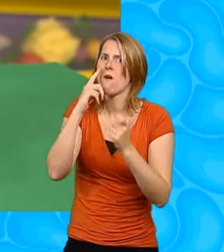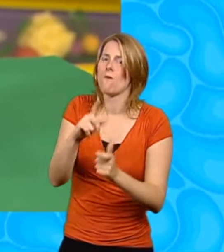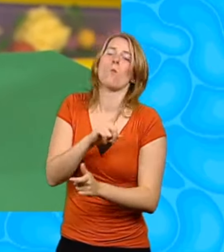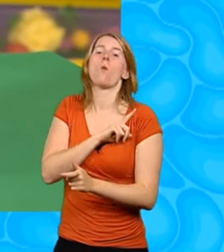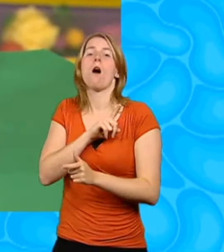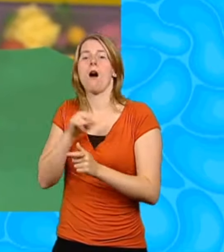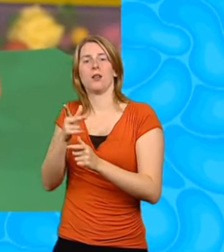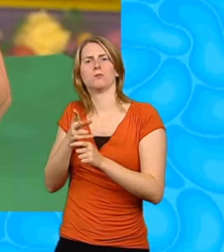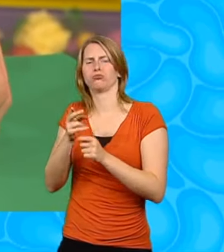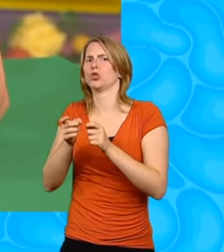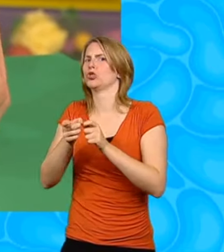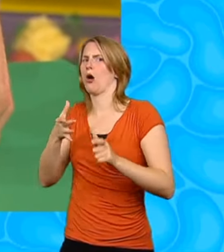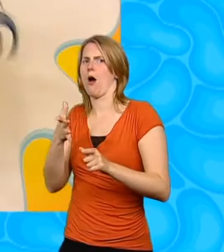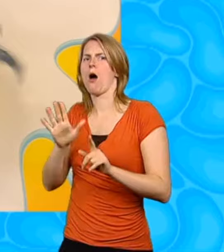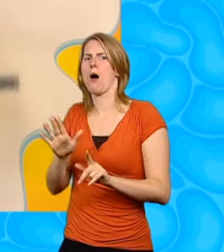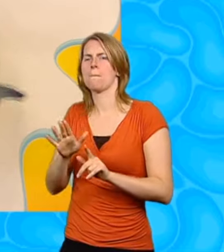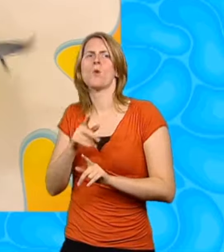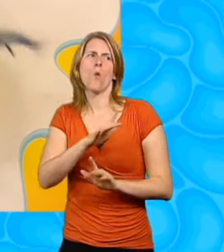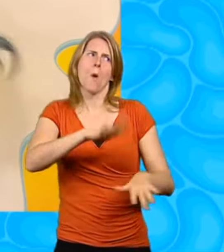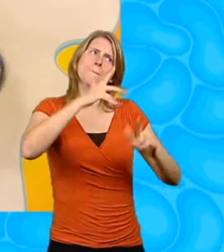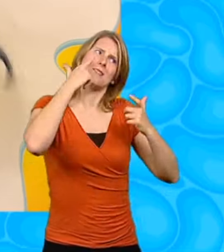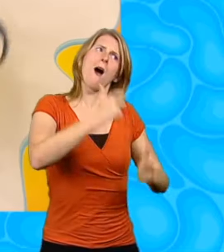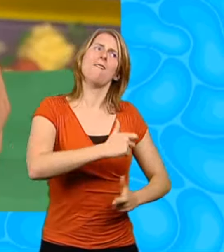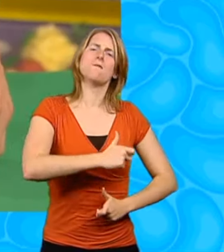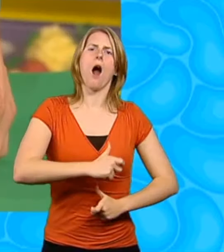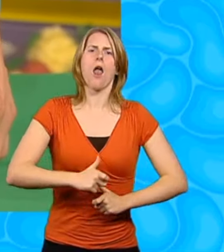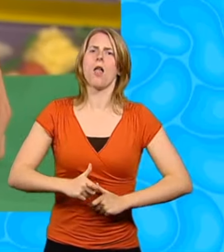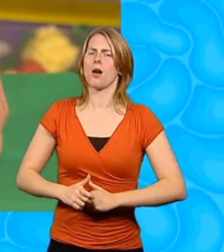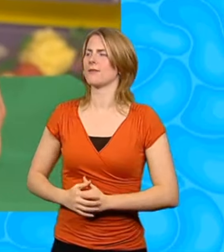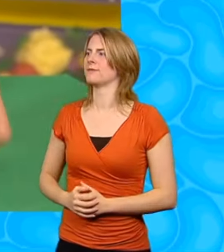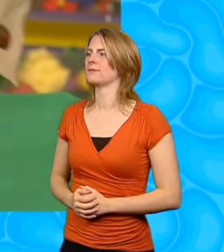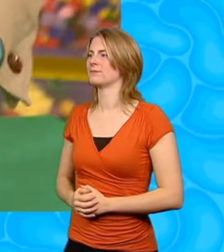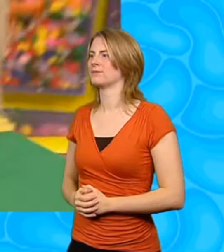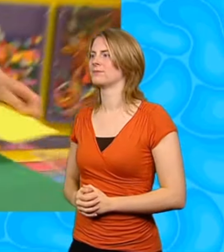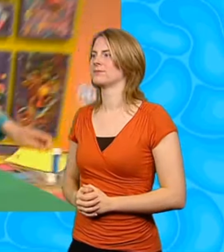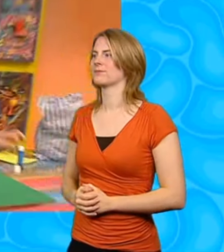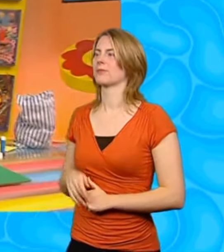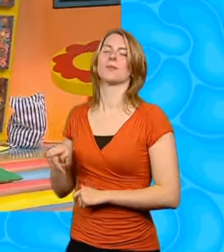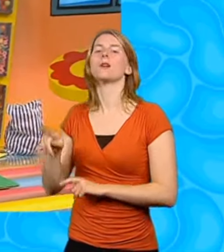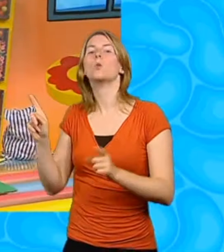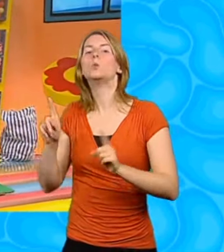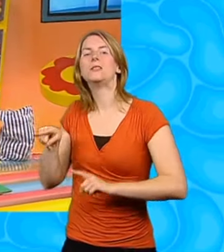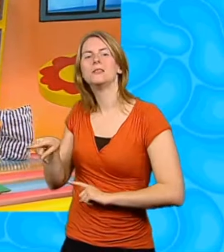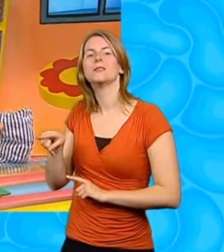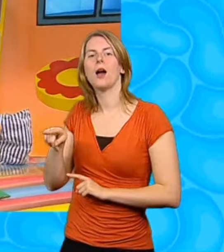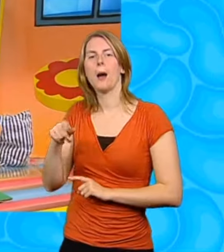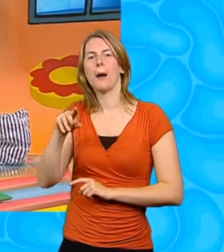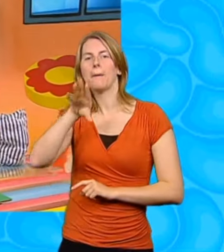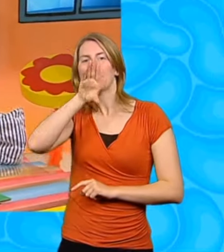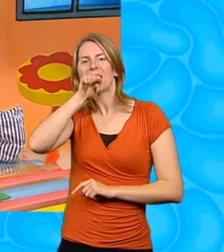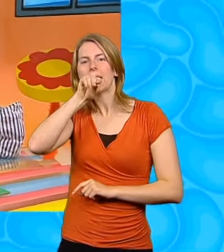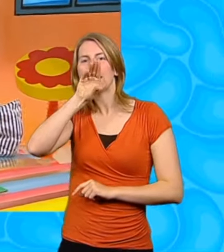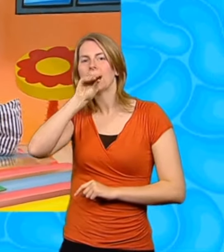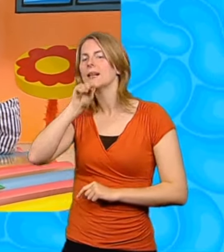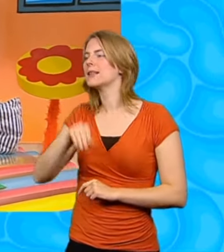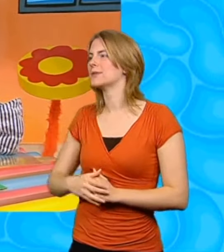because scissors are sharp. Be careful! There we go. This is going to be our beak. So